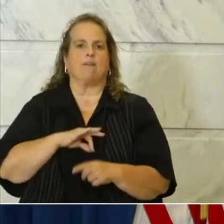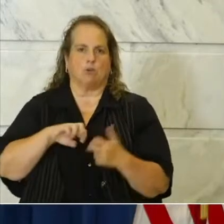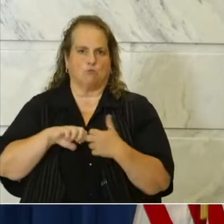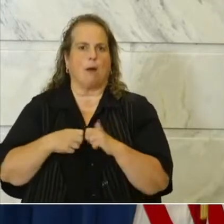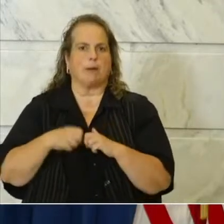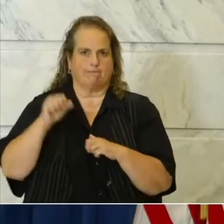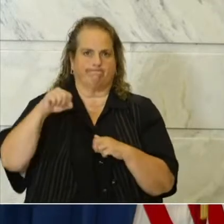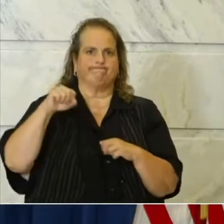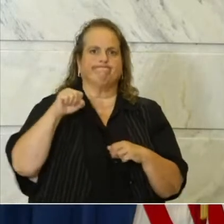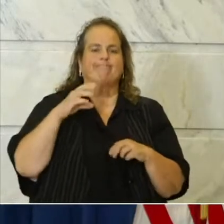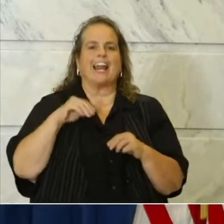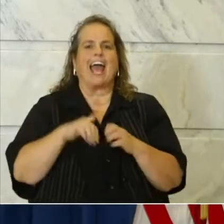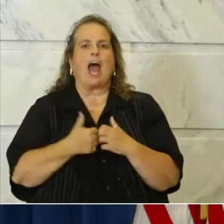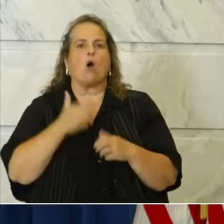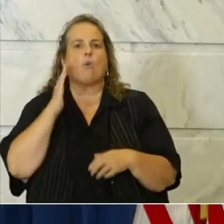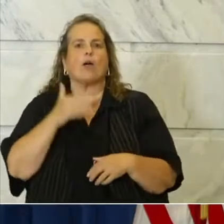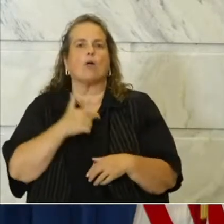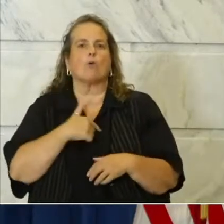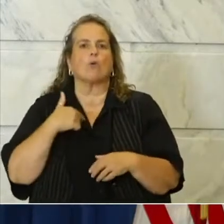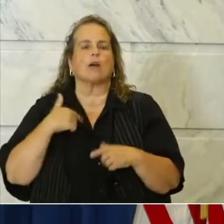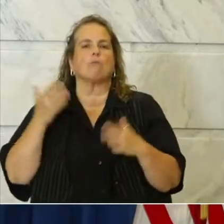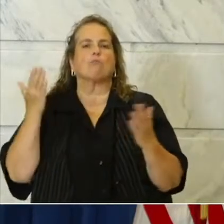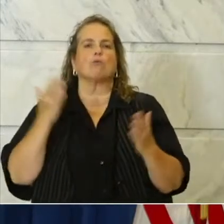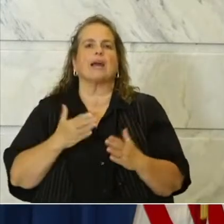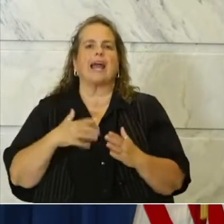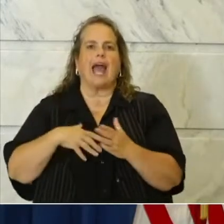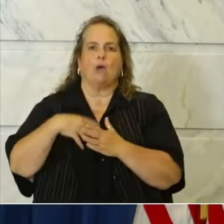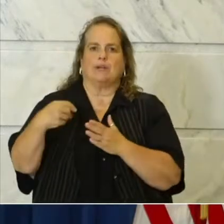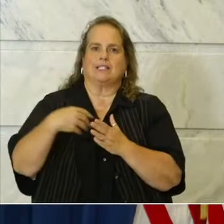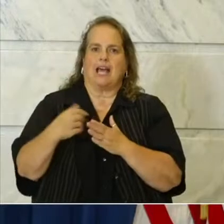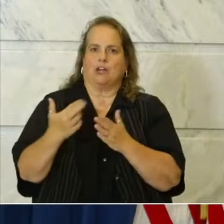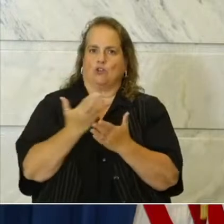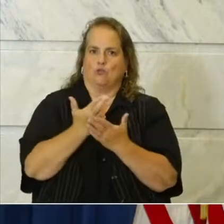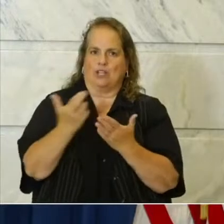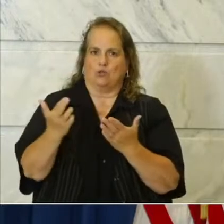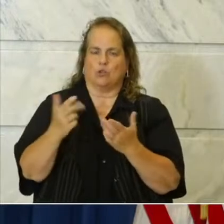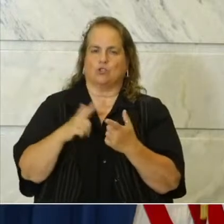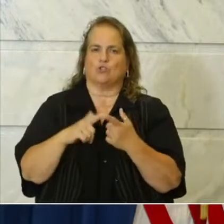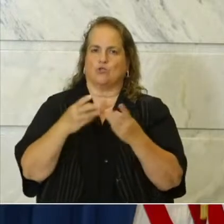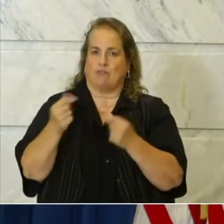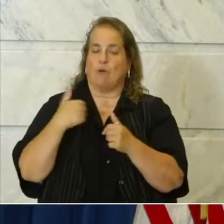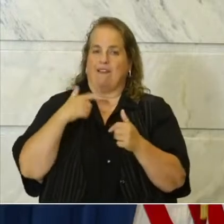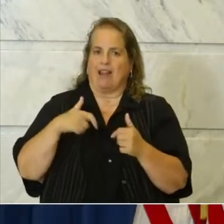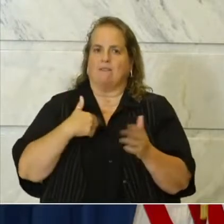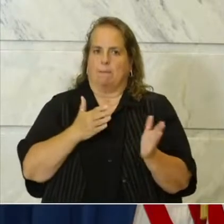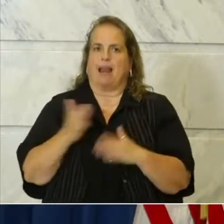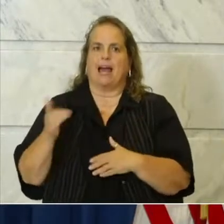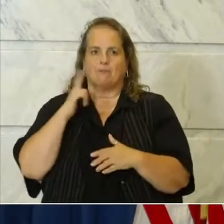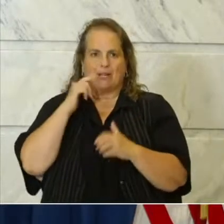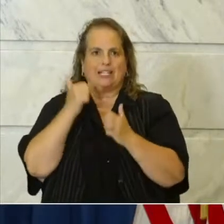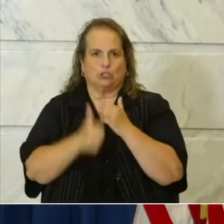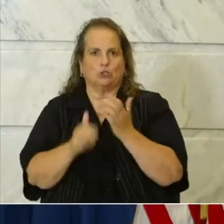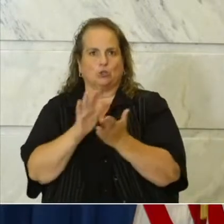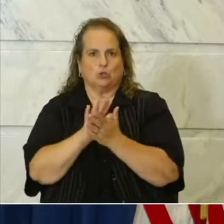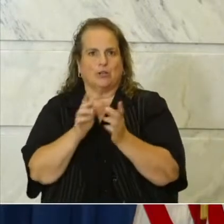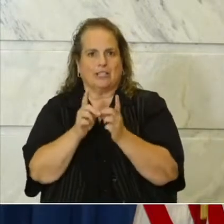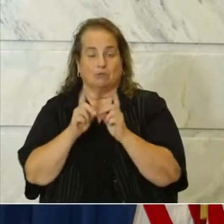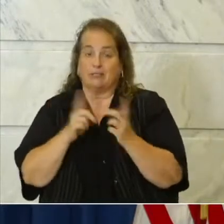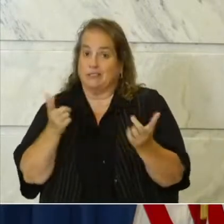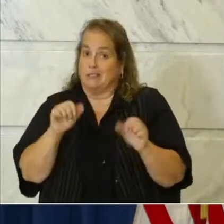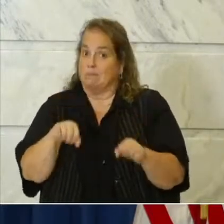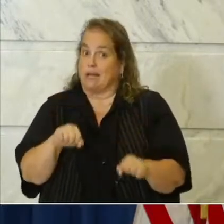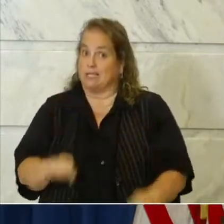going to fill that? How are we going to bring in outsized resources? We got to have a plan for that in each school district, because it's just a real